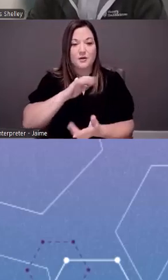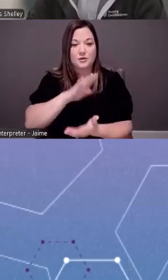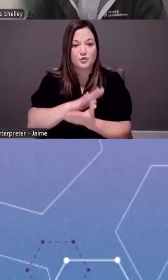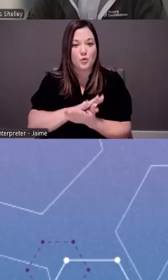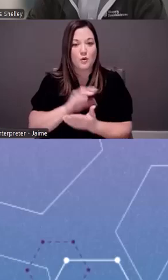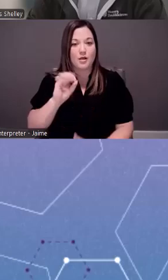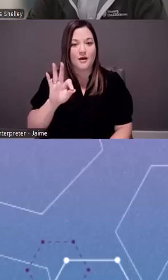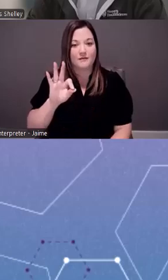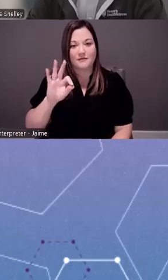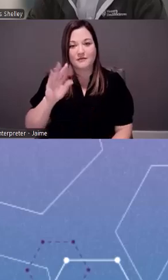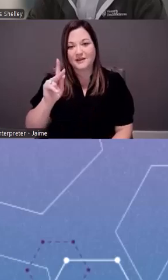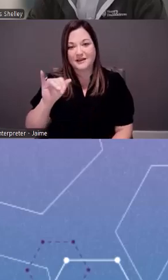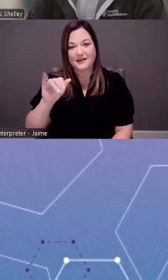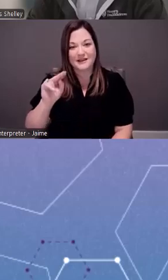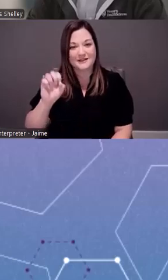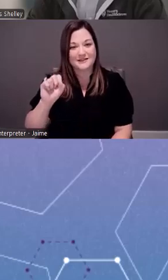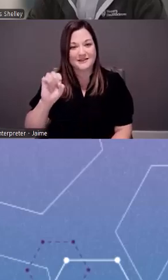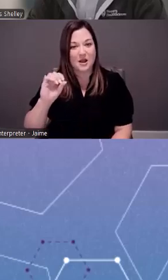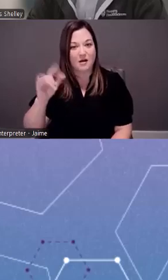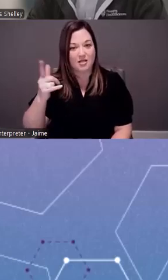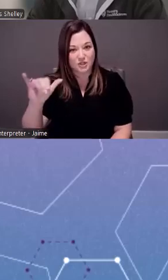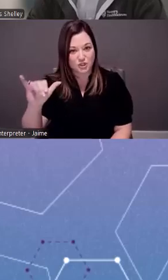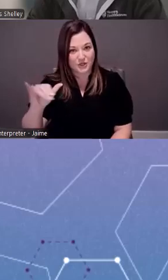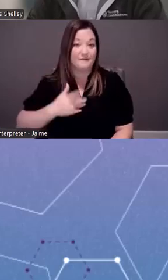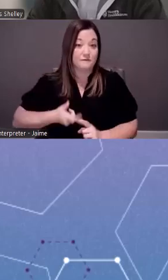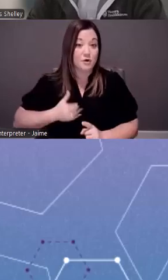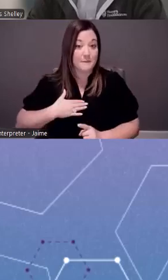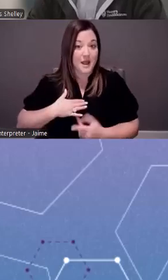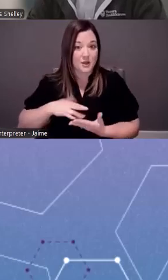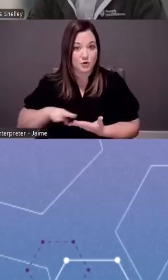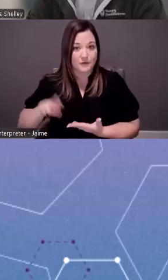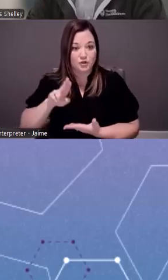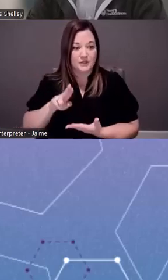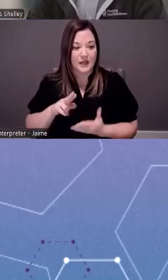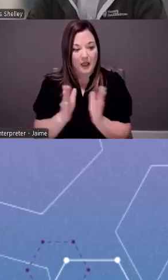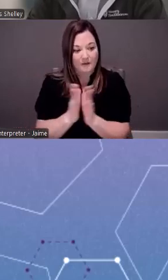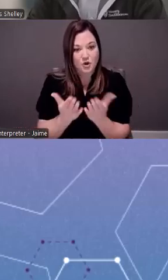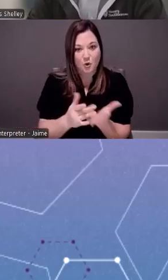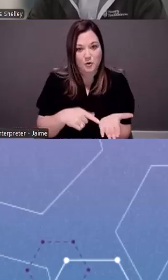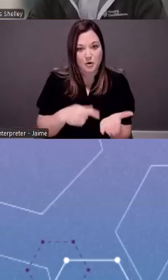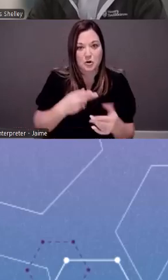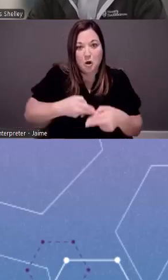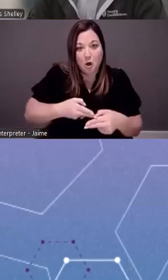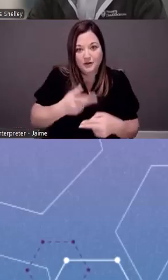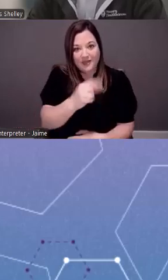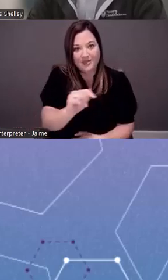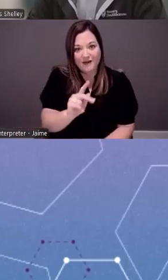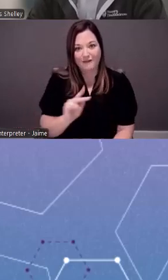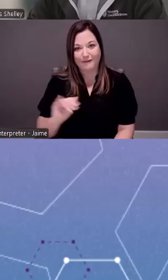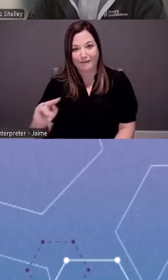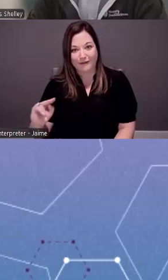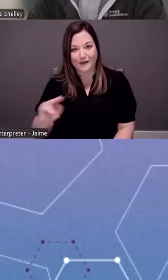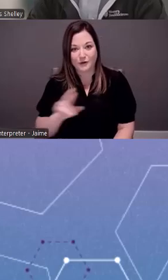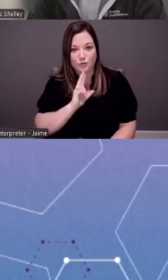my university. There's an image of a notebook that's called the KIN report, sitting